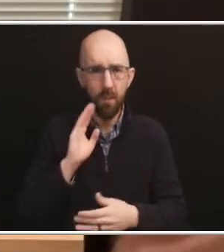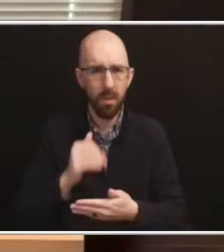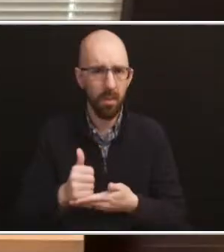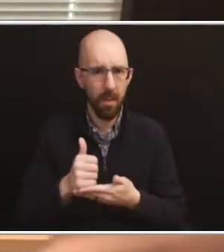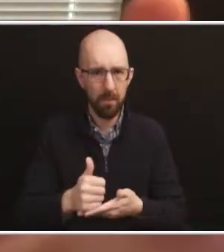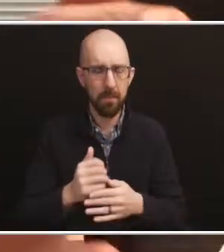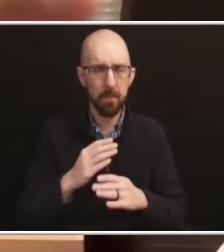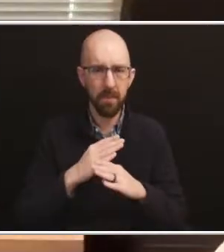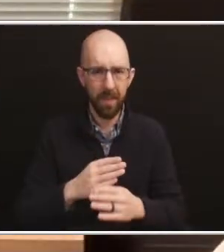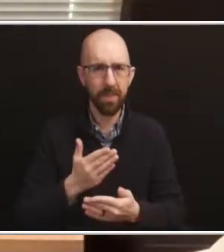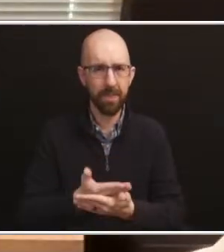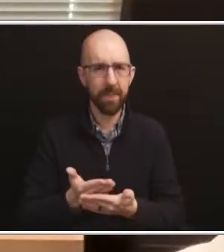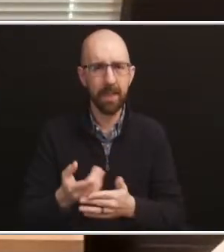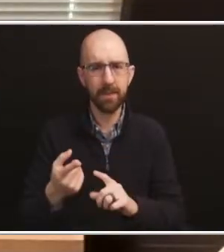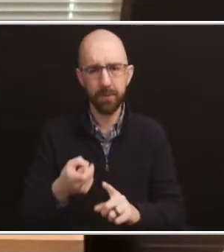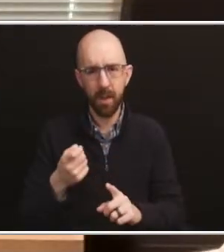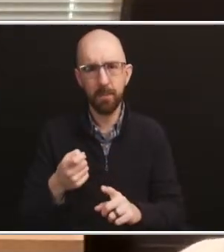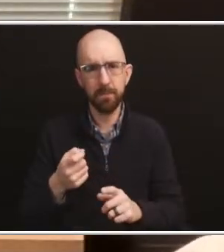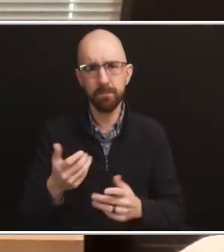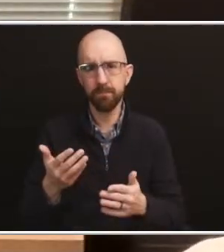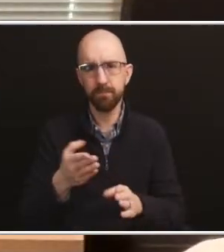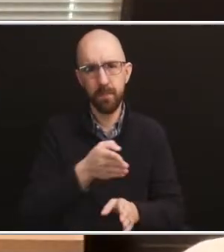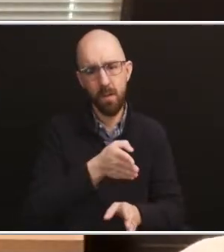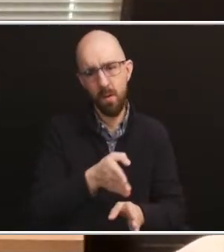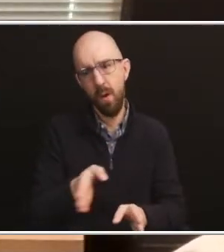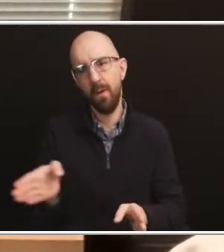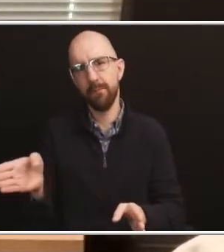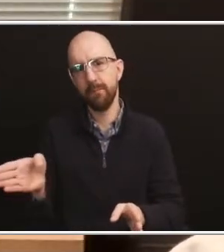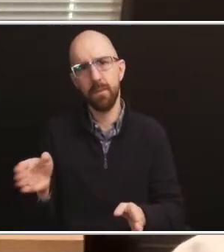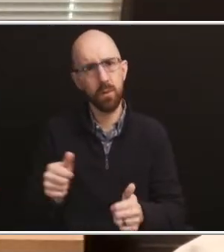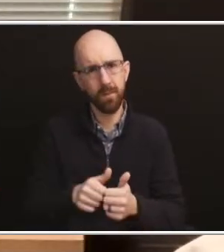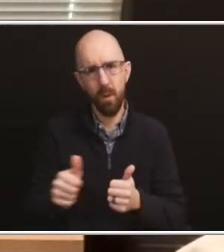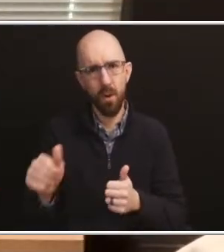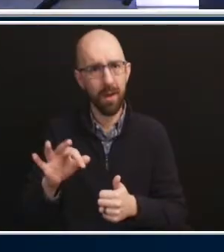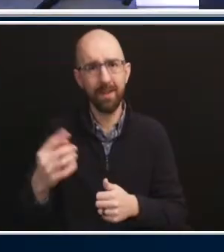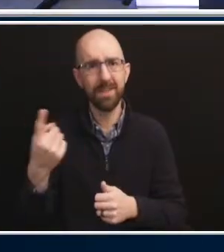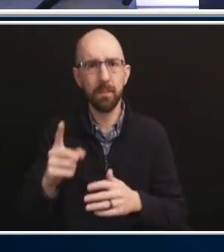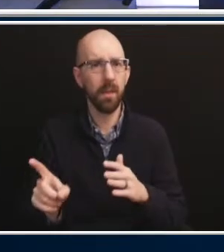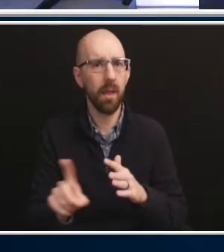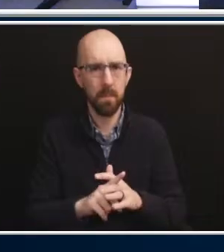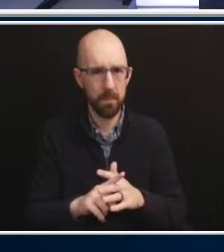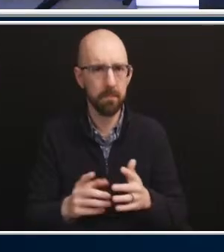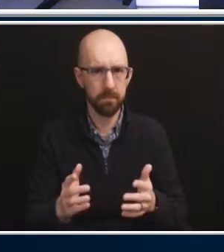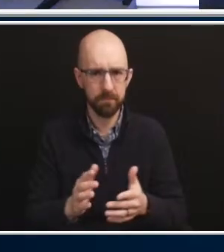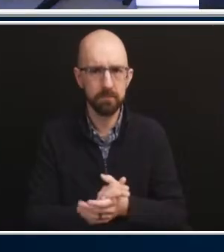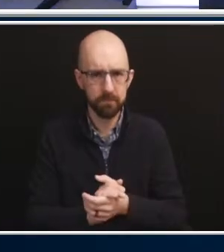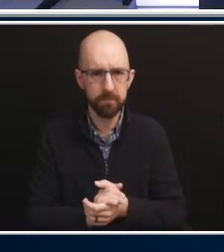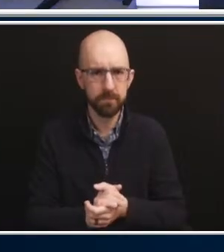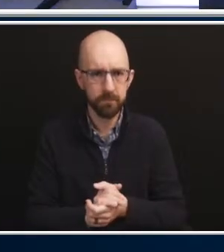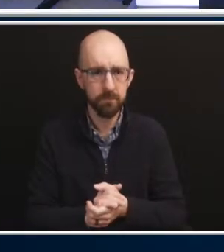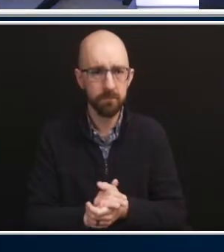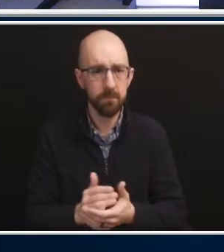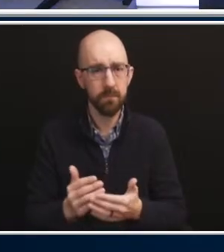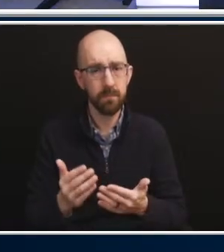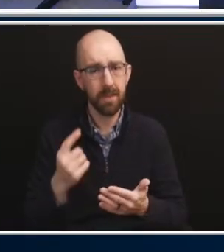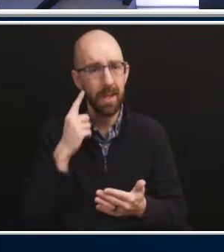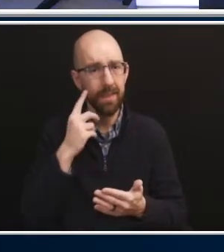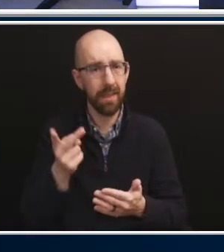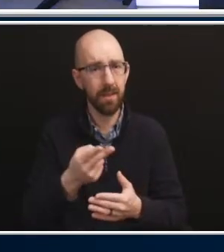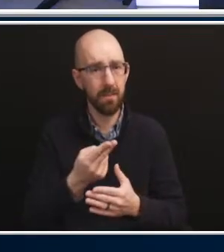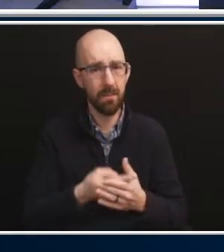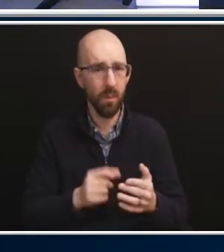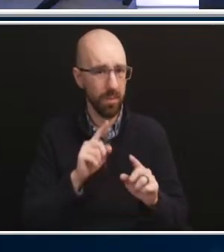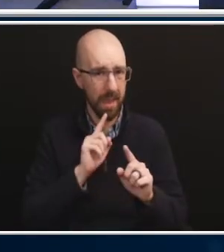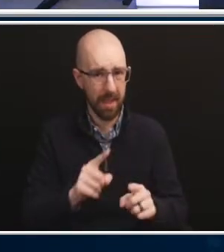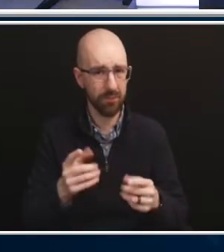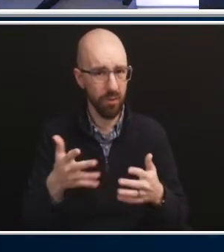prevent things from getting too far off the curve if something were to happen. I think you both have kind of answered this question. I'm going to